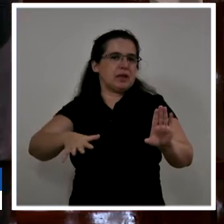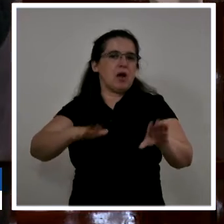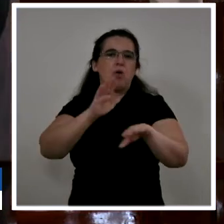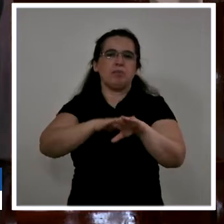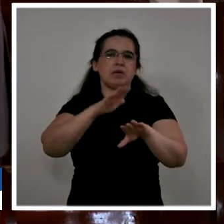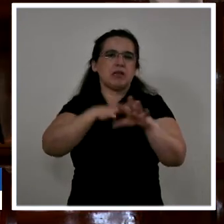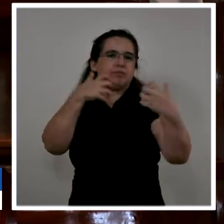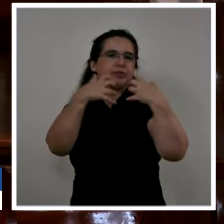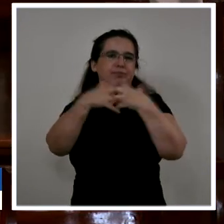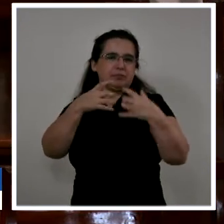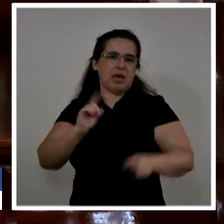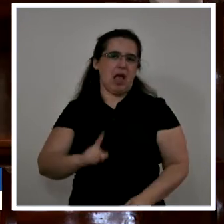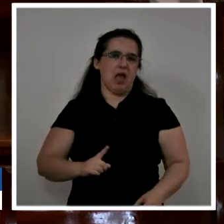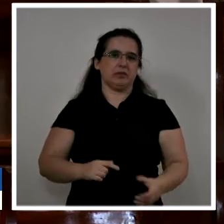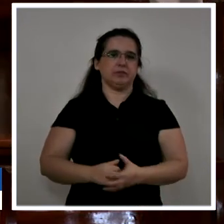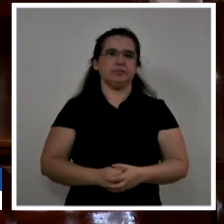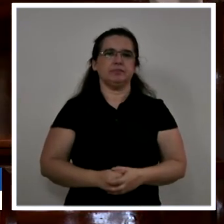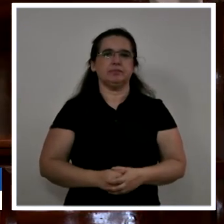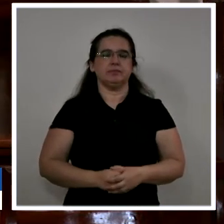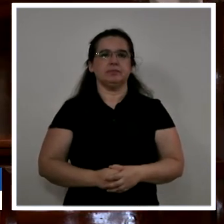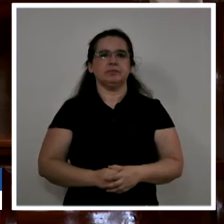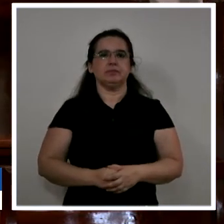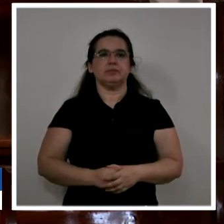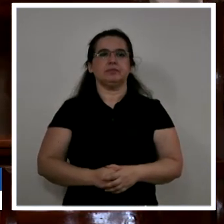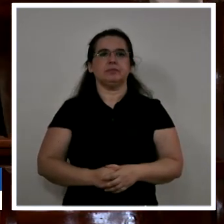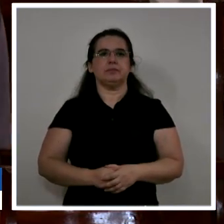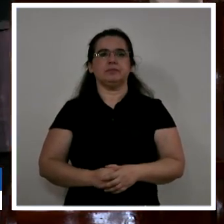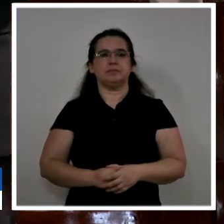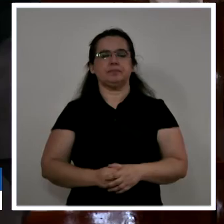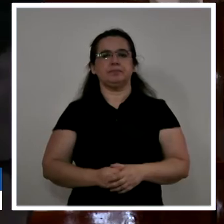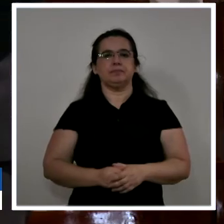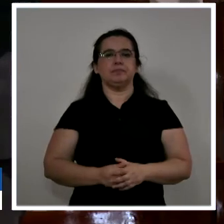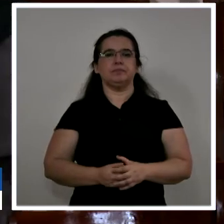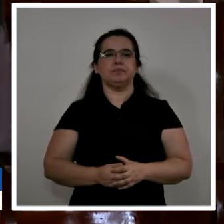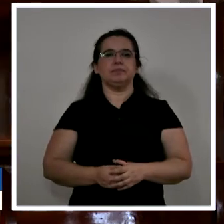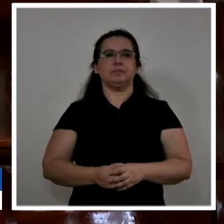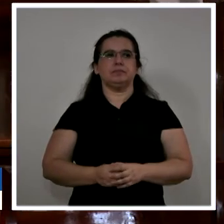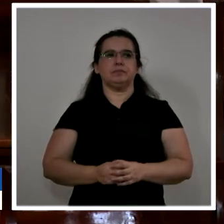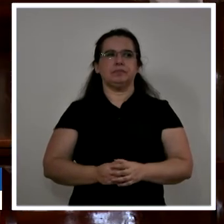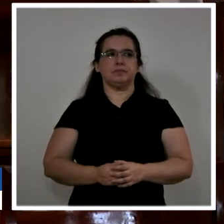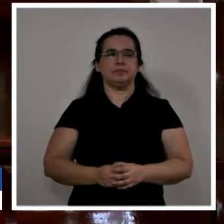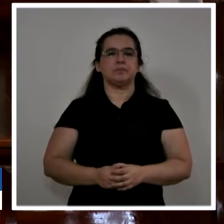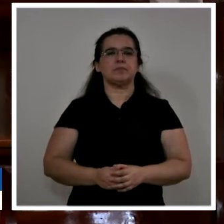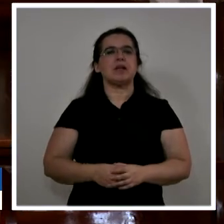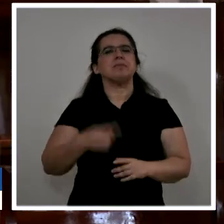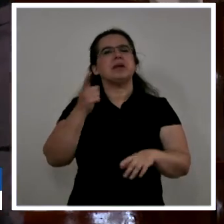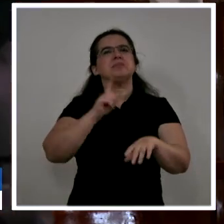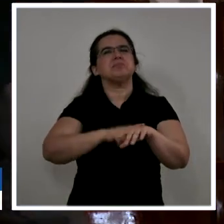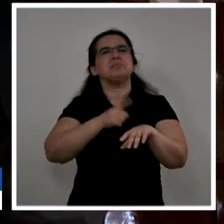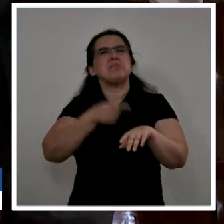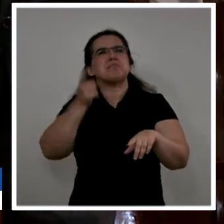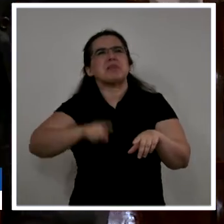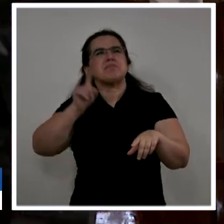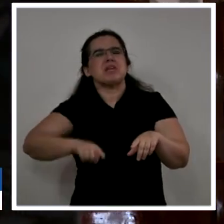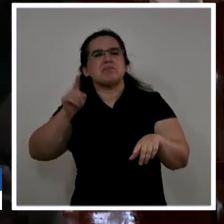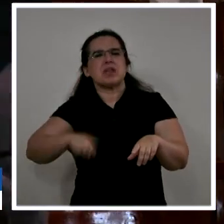pecado. Sometimes we do not understand the power of sin and heredity in our lives. Muitas vezes nós não entendemos